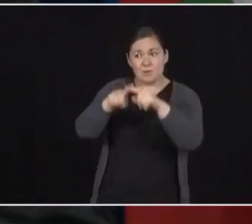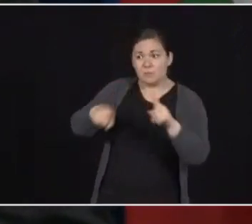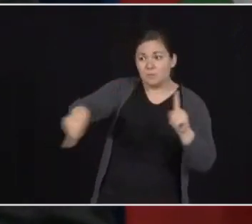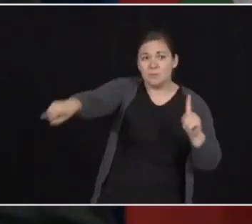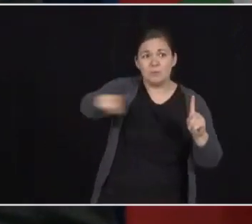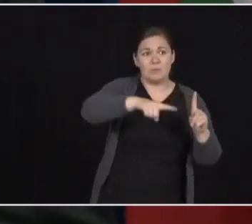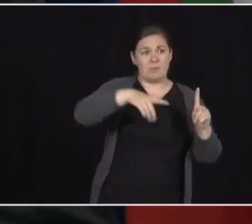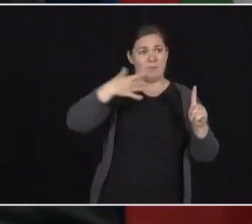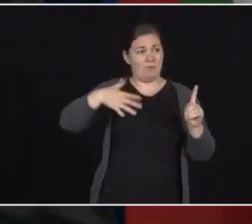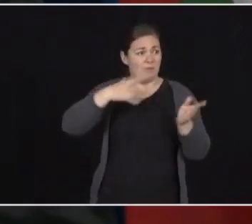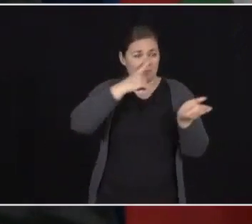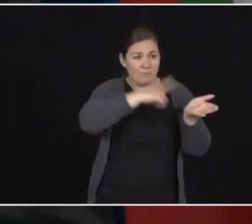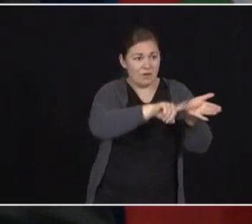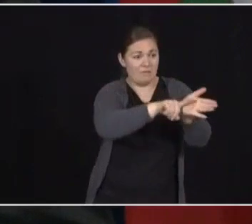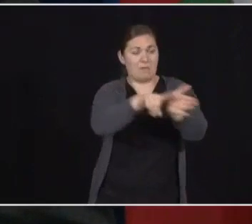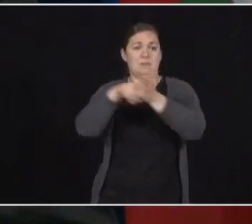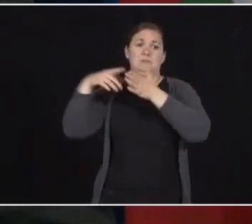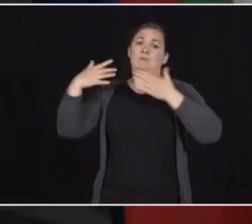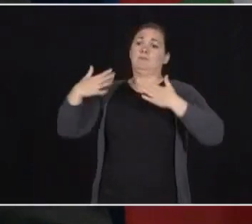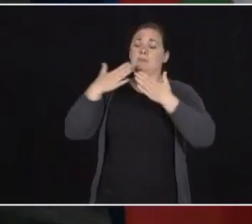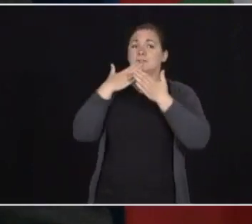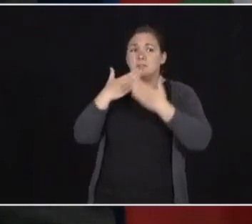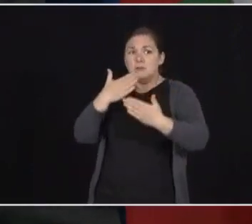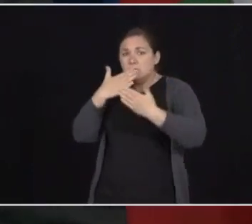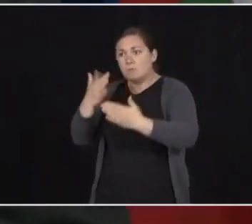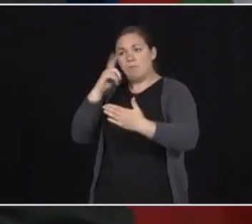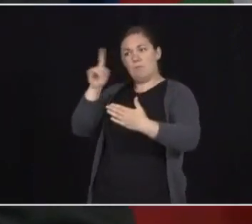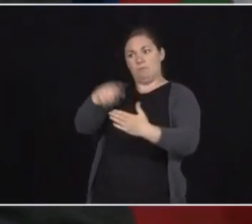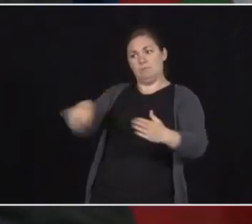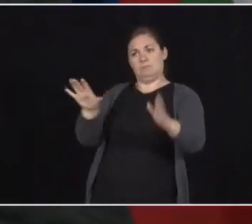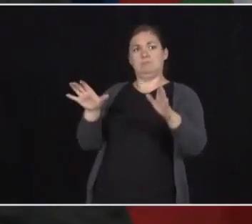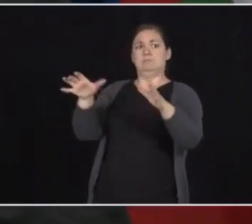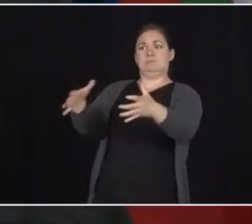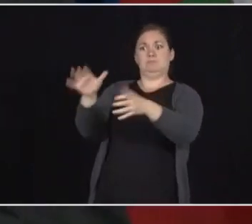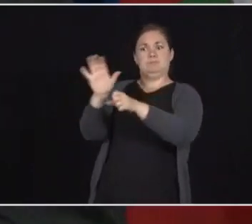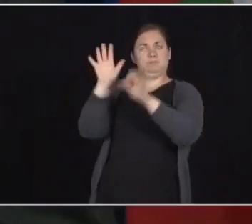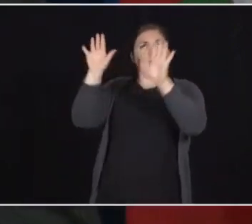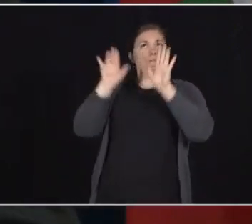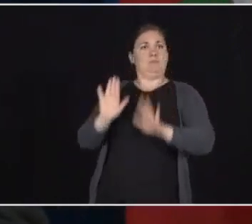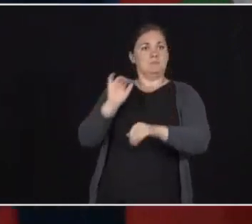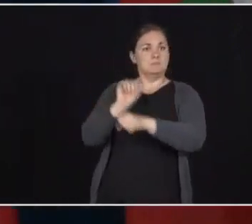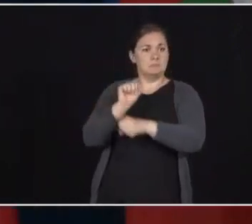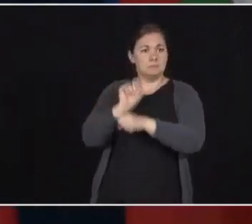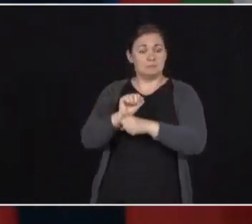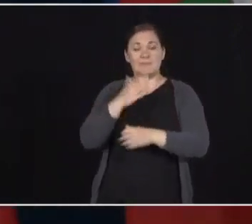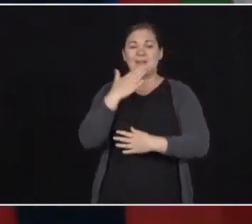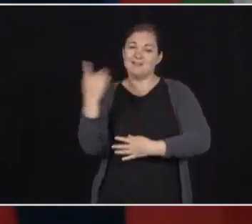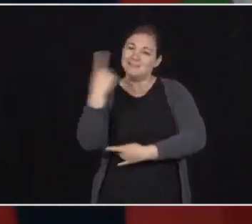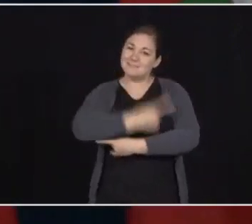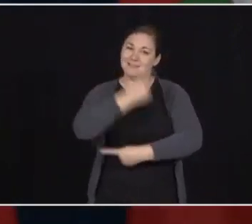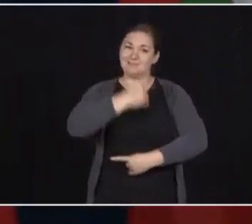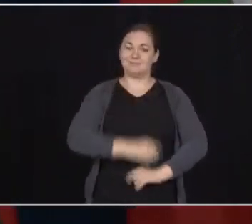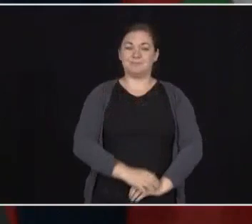the questions. Thank you. I appreciate everything you do. Folks, have a good day. Thank you.